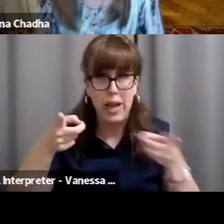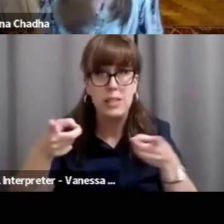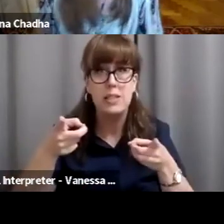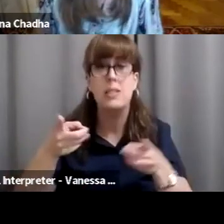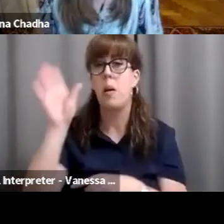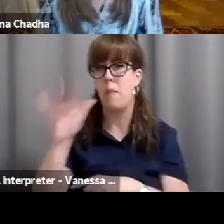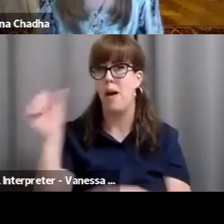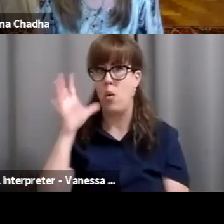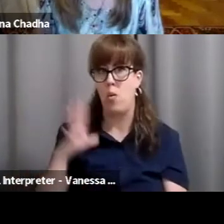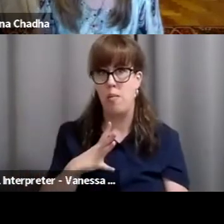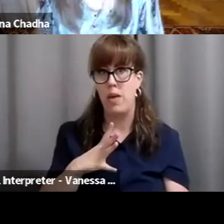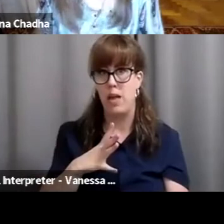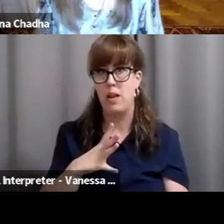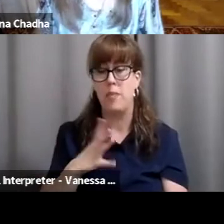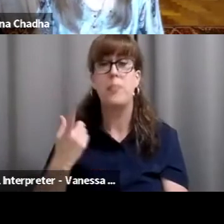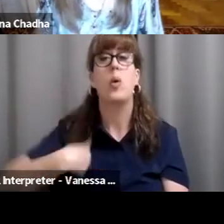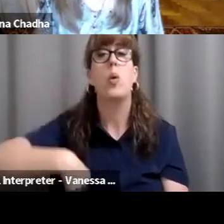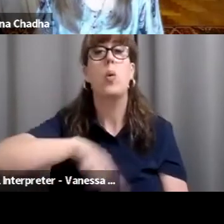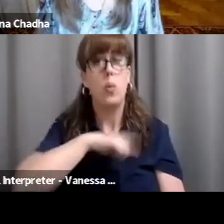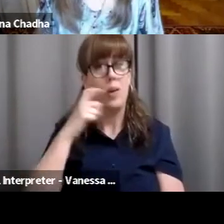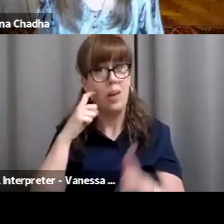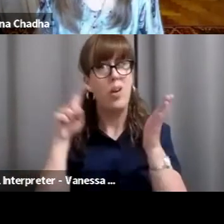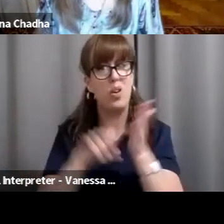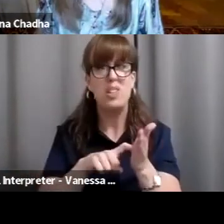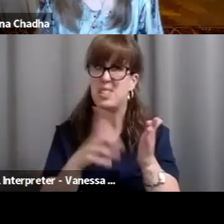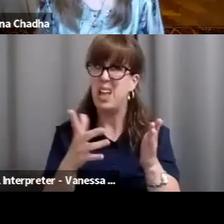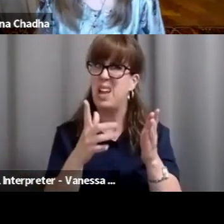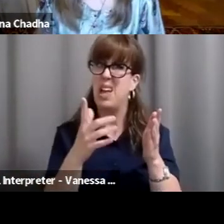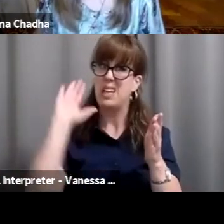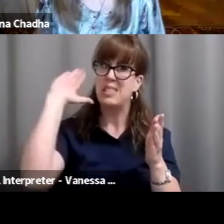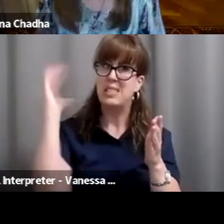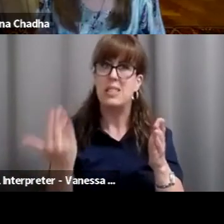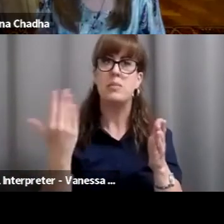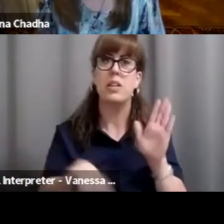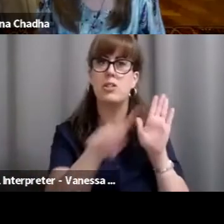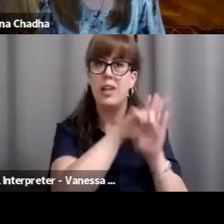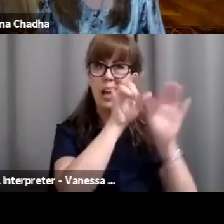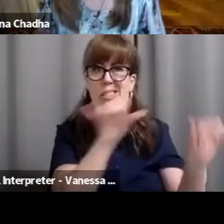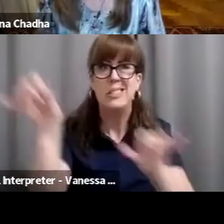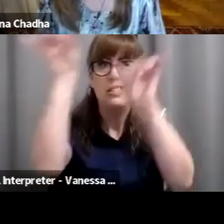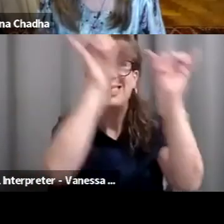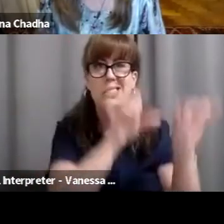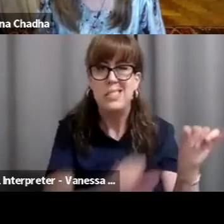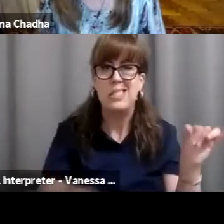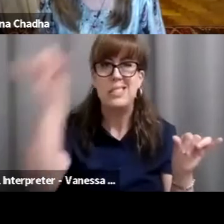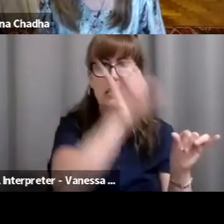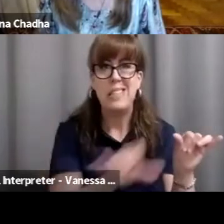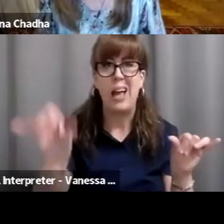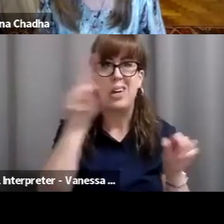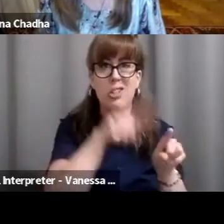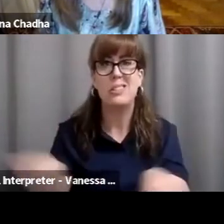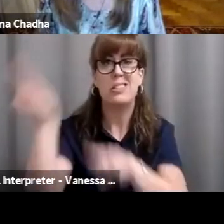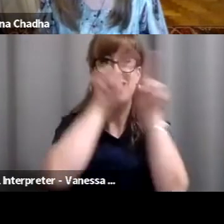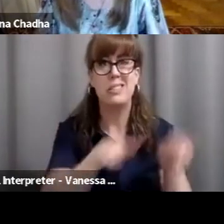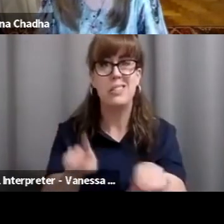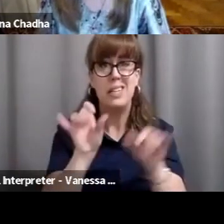cycle, and we want to break that cycle. The cycle that appears to plague the industry is that the